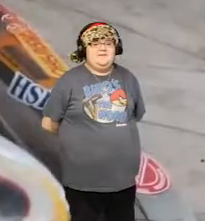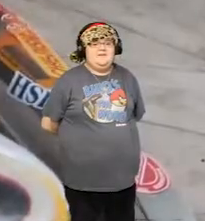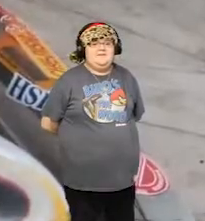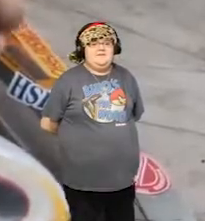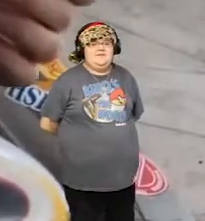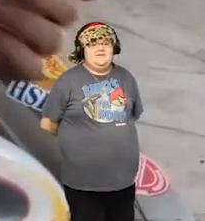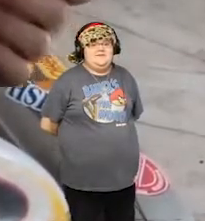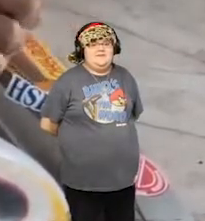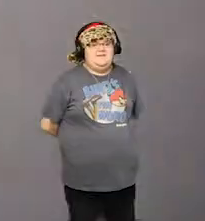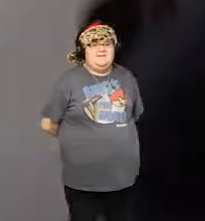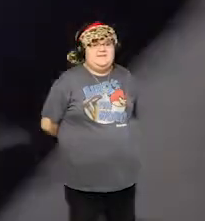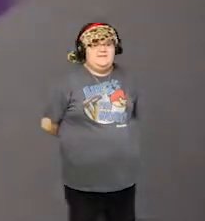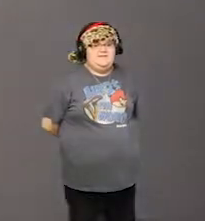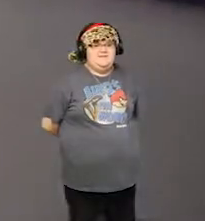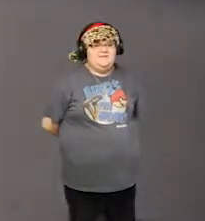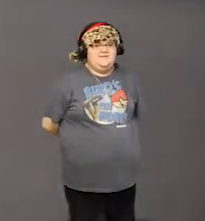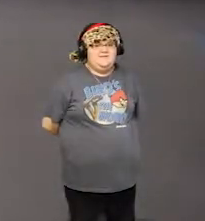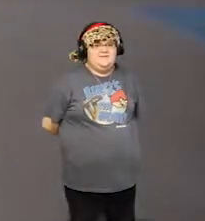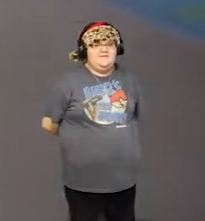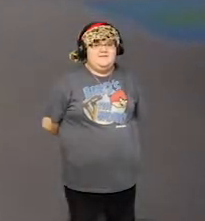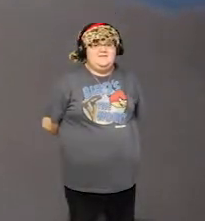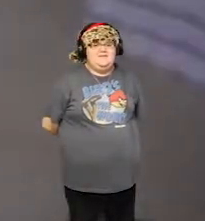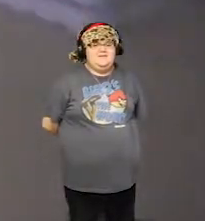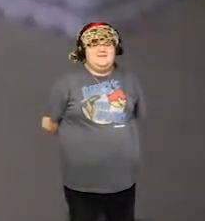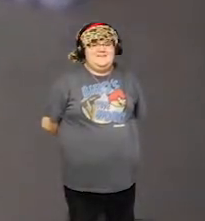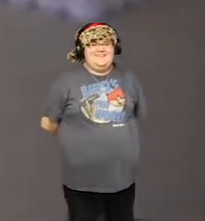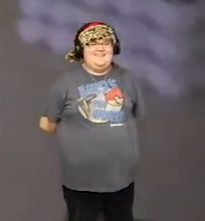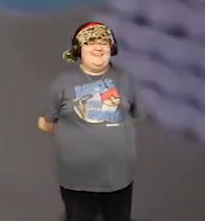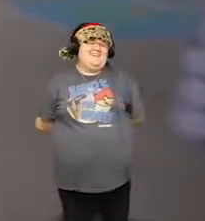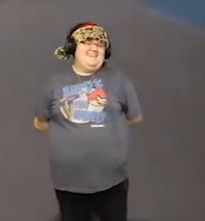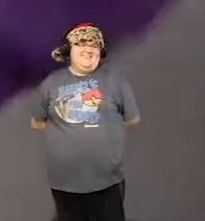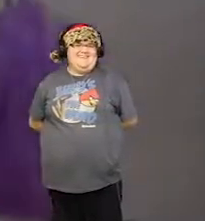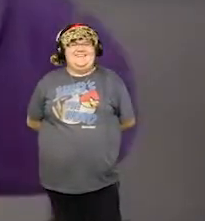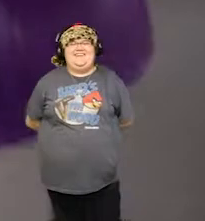10 seconds, bro. This stop running. You know, man, sounds like an excuse to me, don't you think, bro?